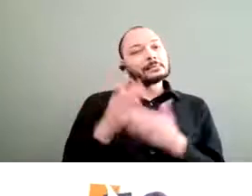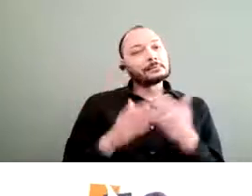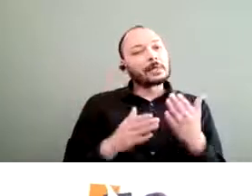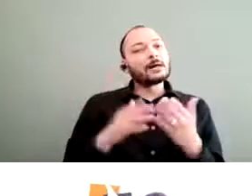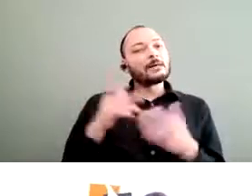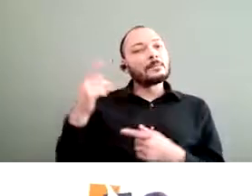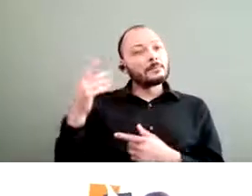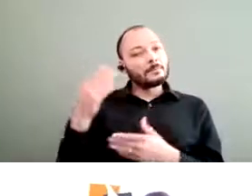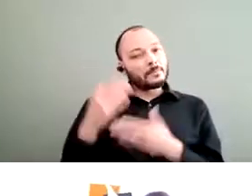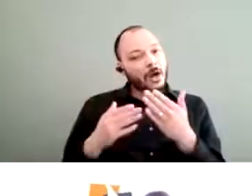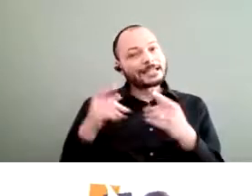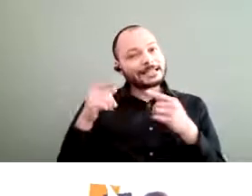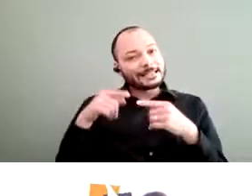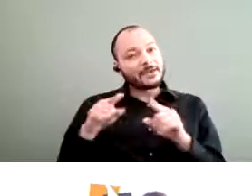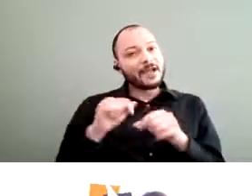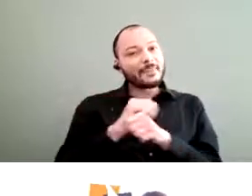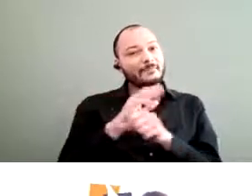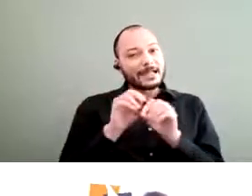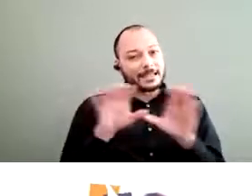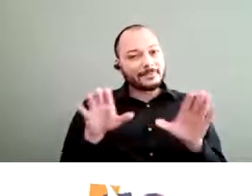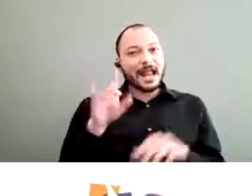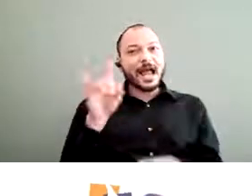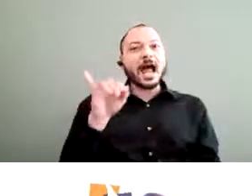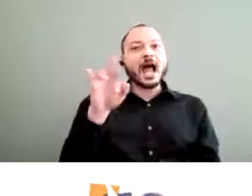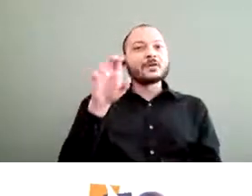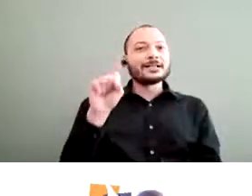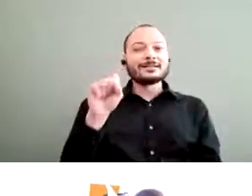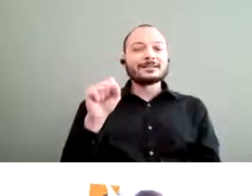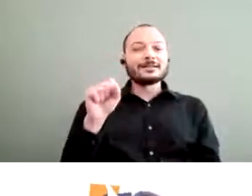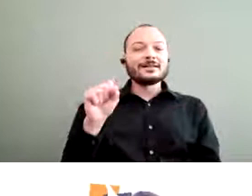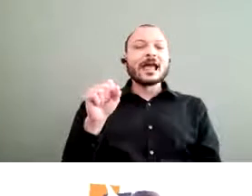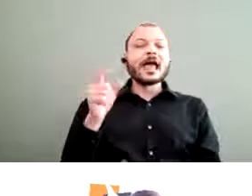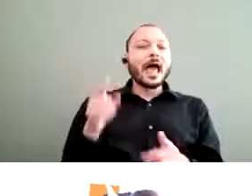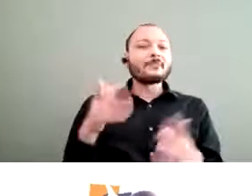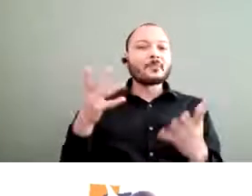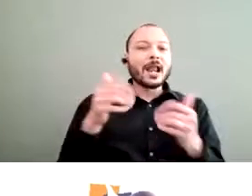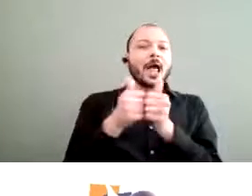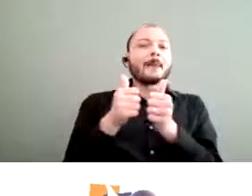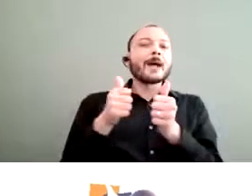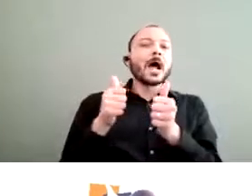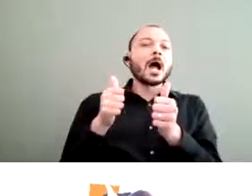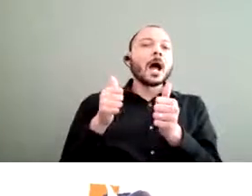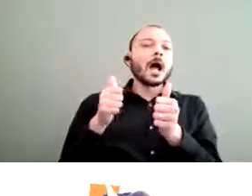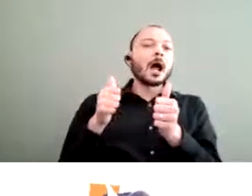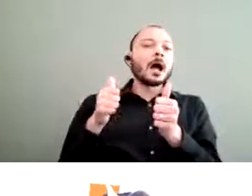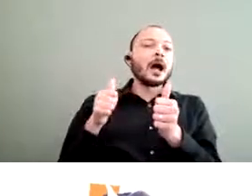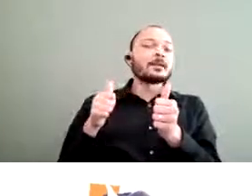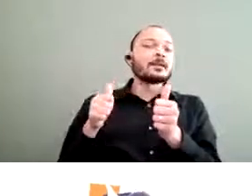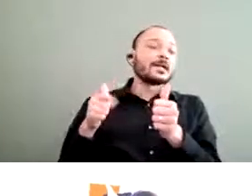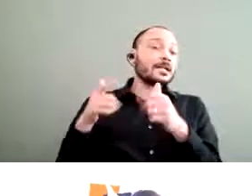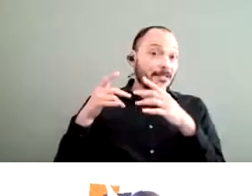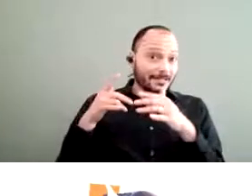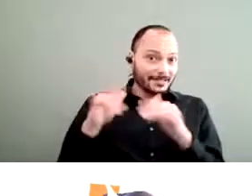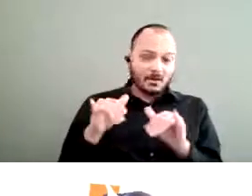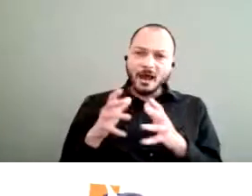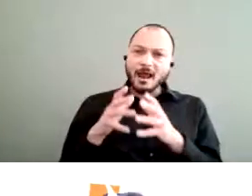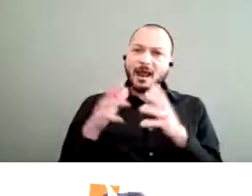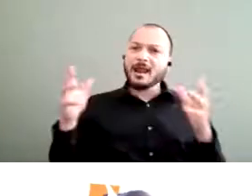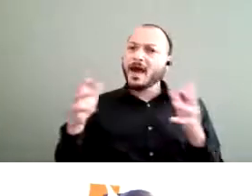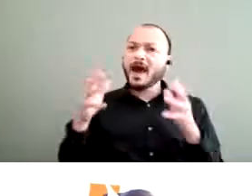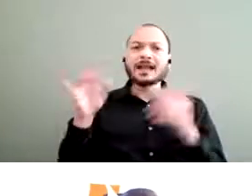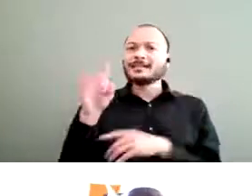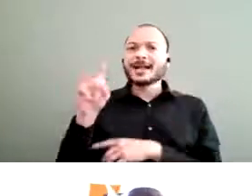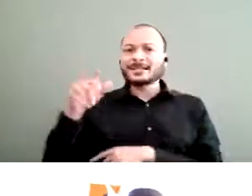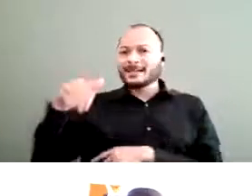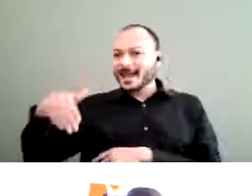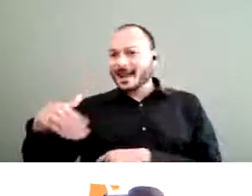pandemic, the IRS became incredibly backed up. They still are. There's tons of returns that haven't been processed. I believe it's